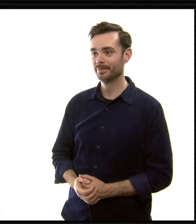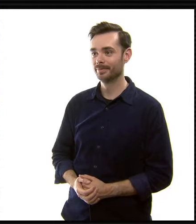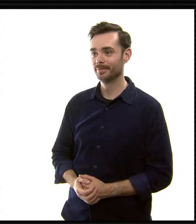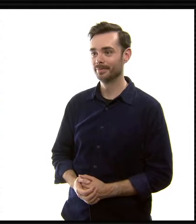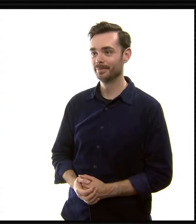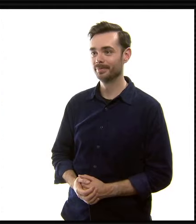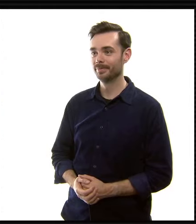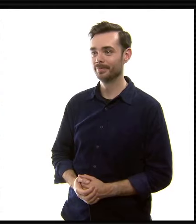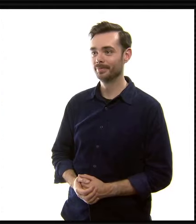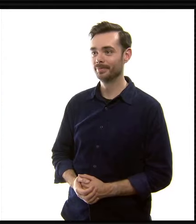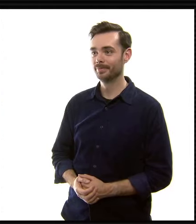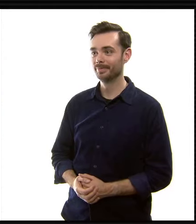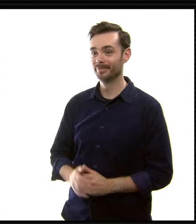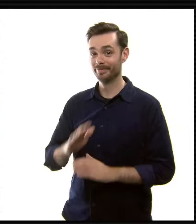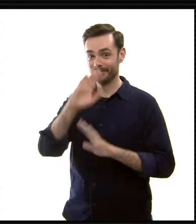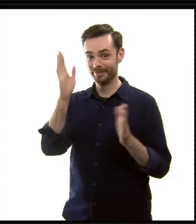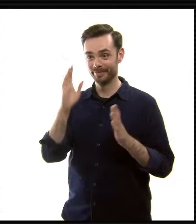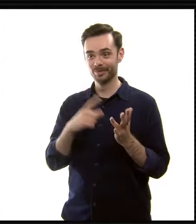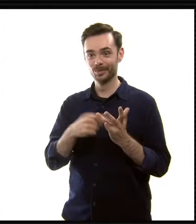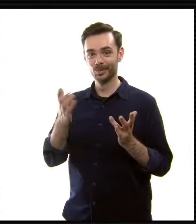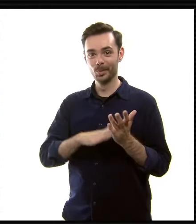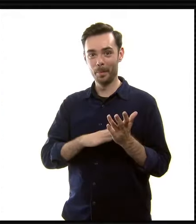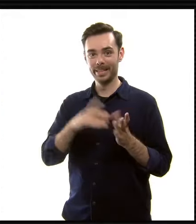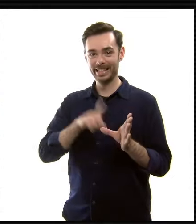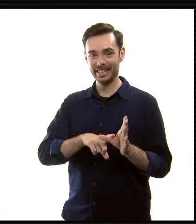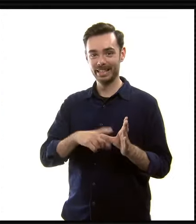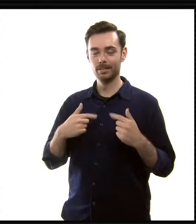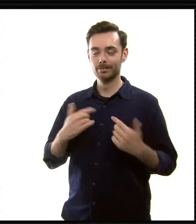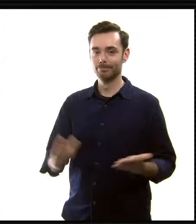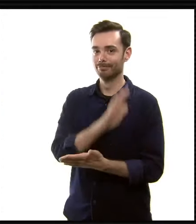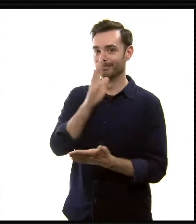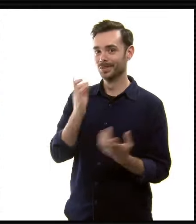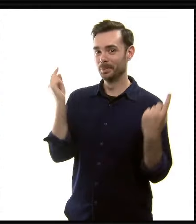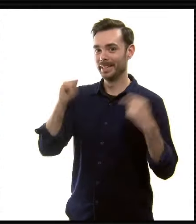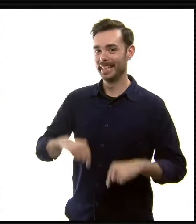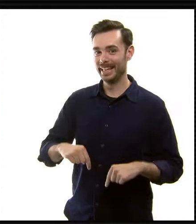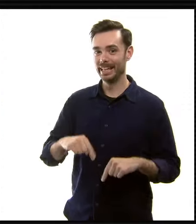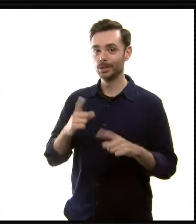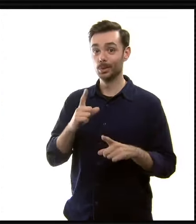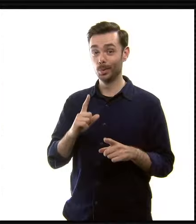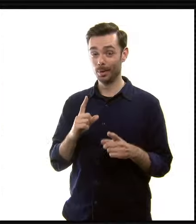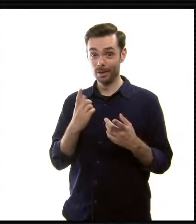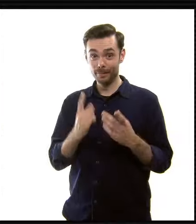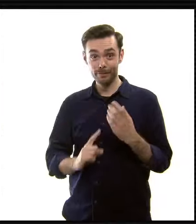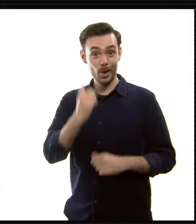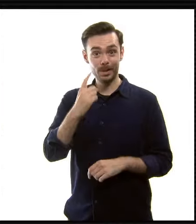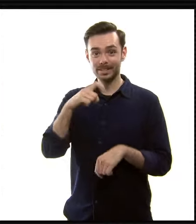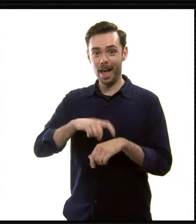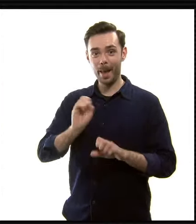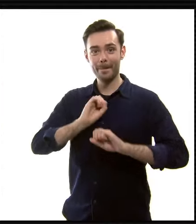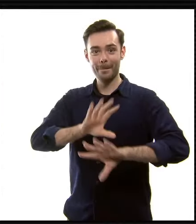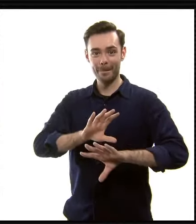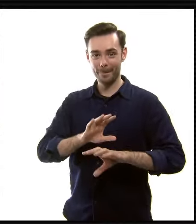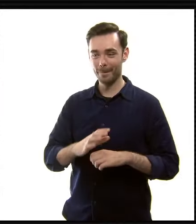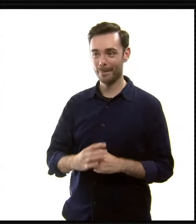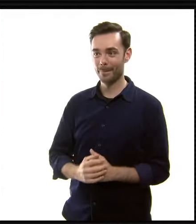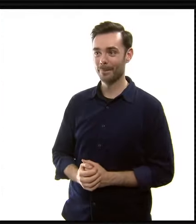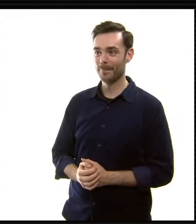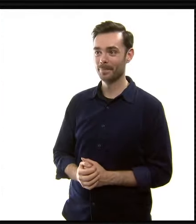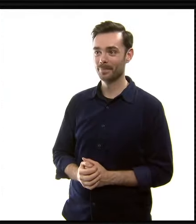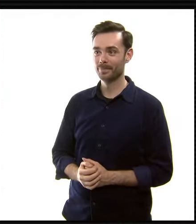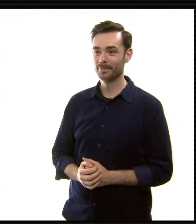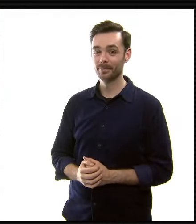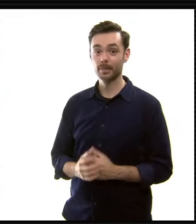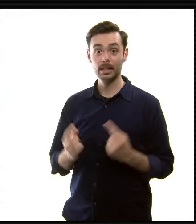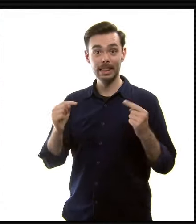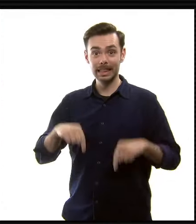Hi there, I'm Tommy Andreasen, and I'm so happy to be here at LEGOCon to give you an exclusive look at something new. This year's season is probably the most